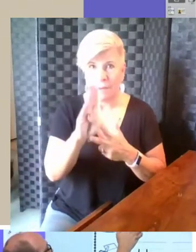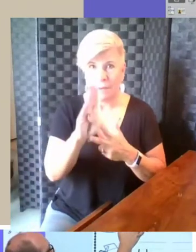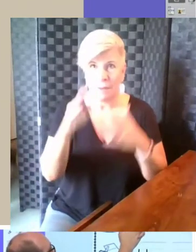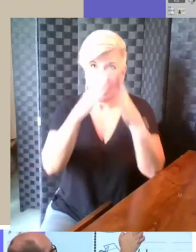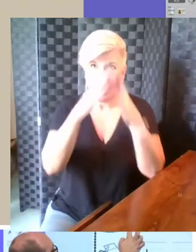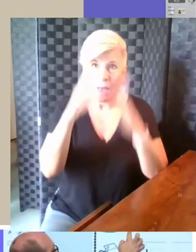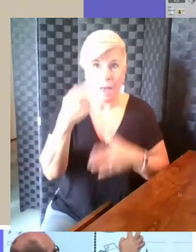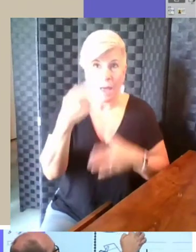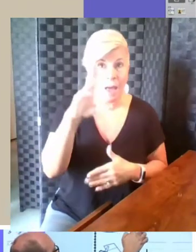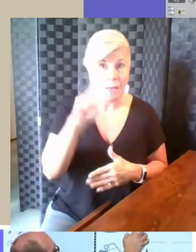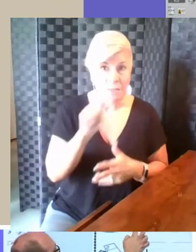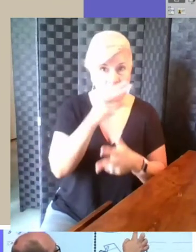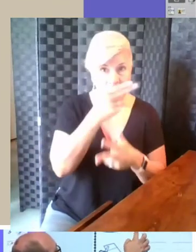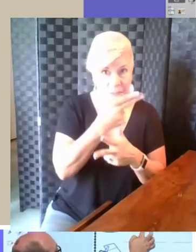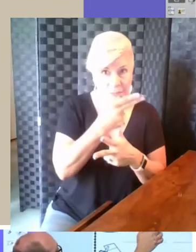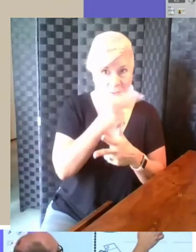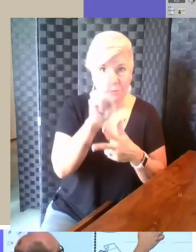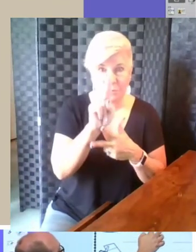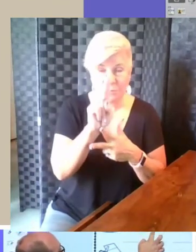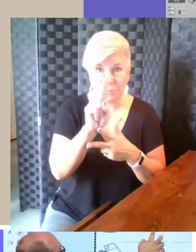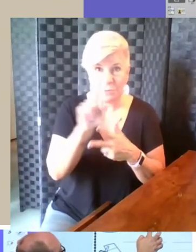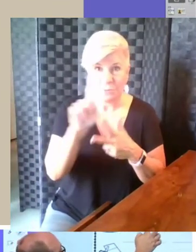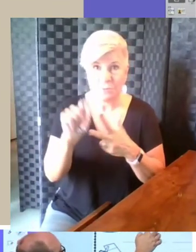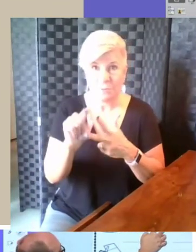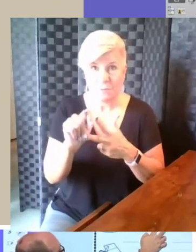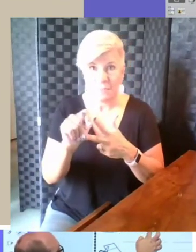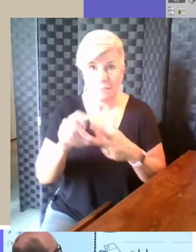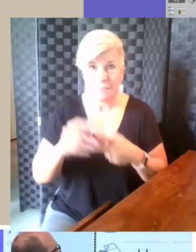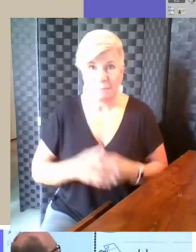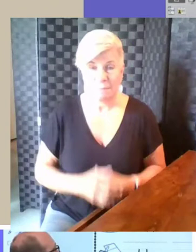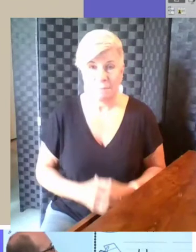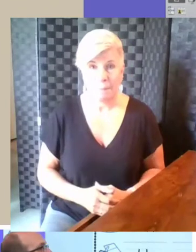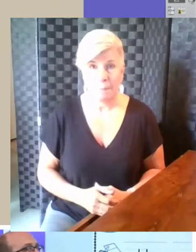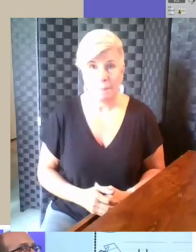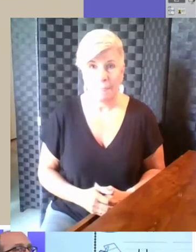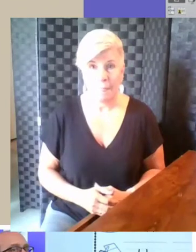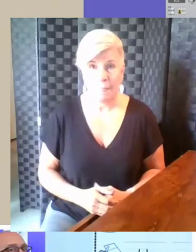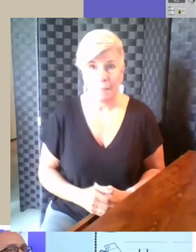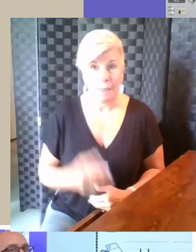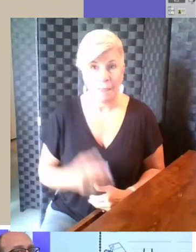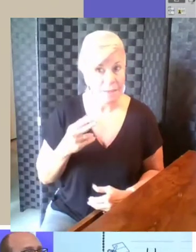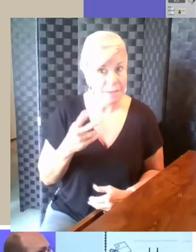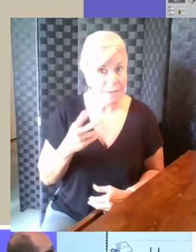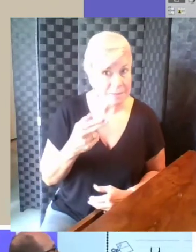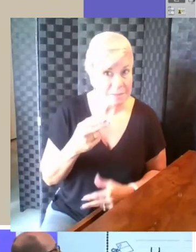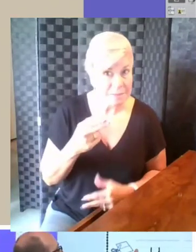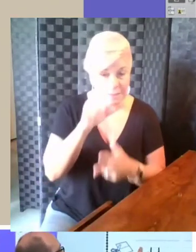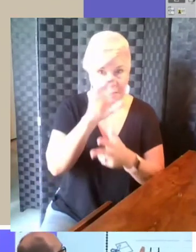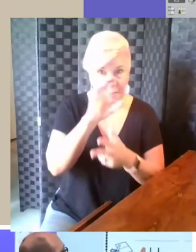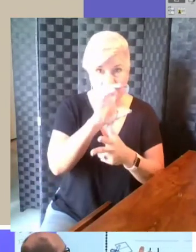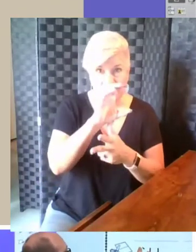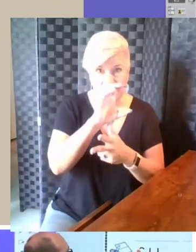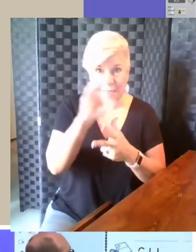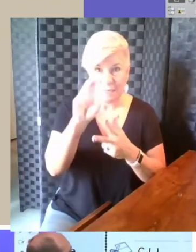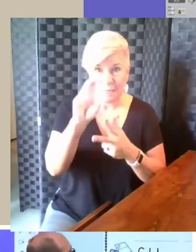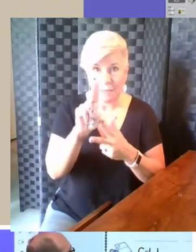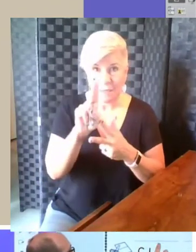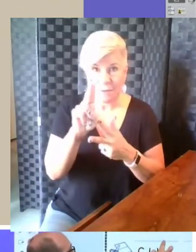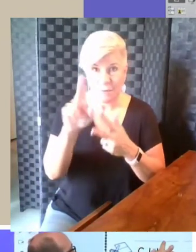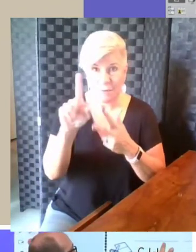hut are H and T. The consonants in cut are